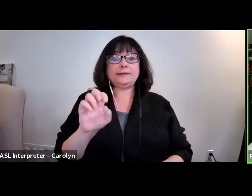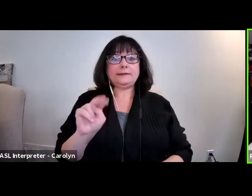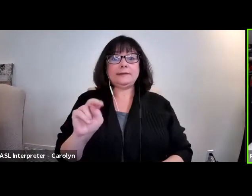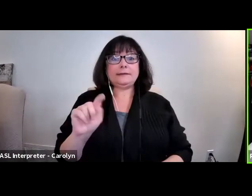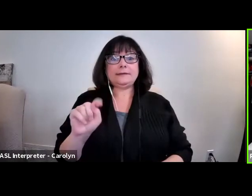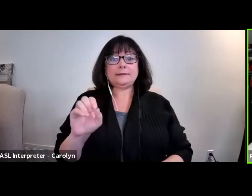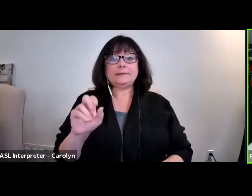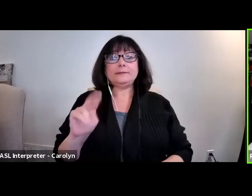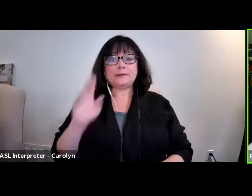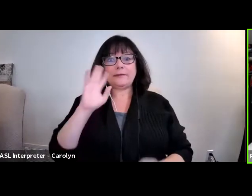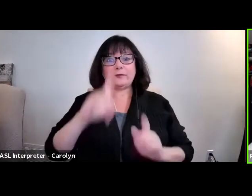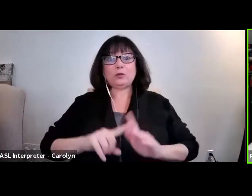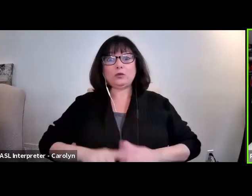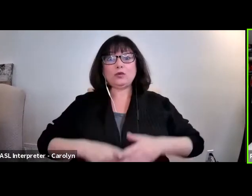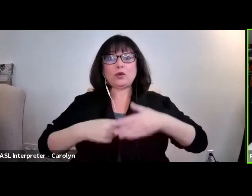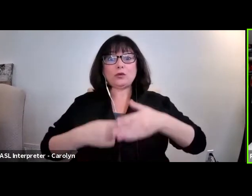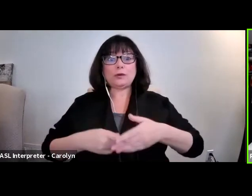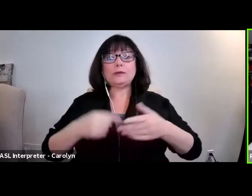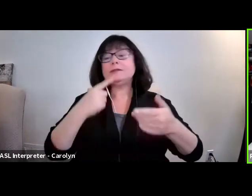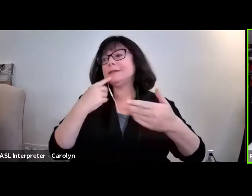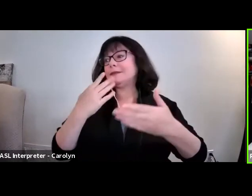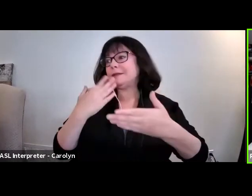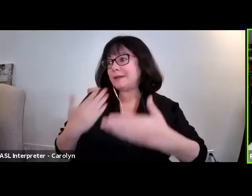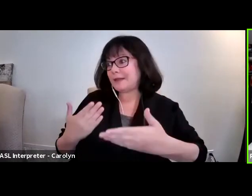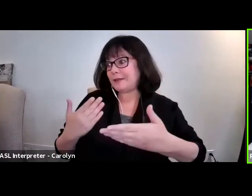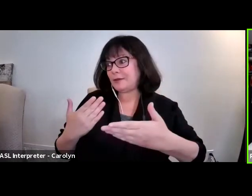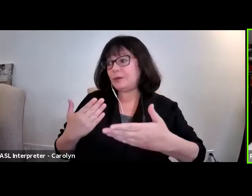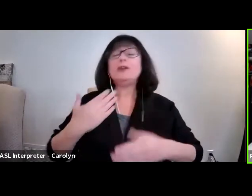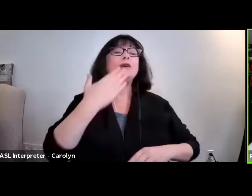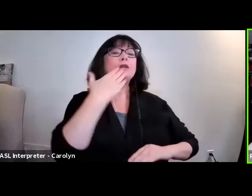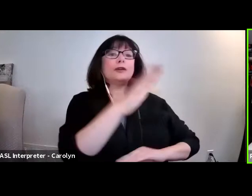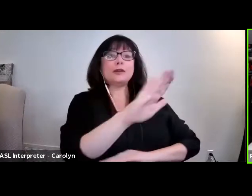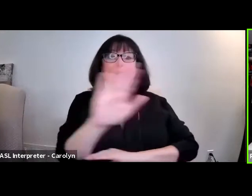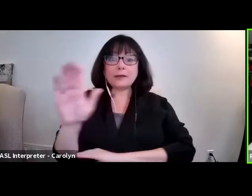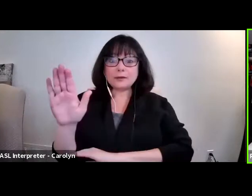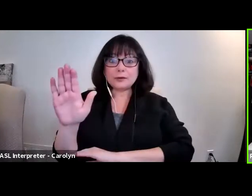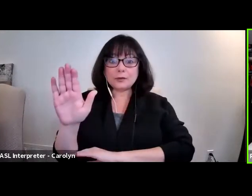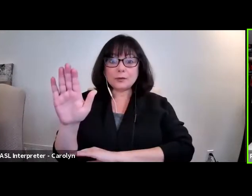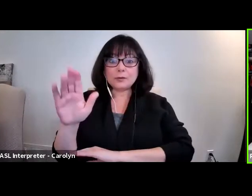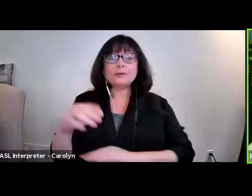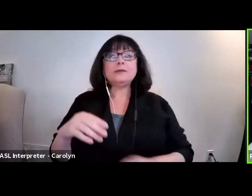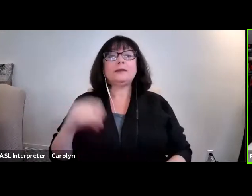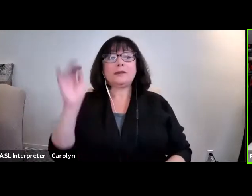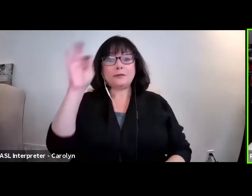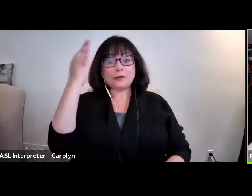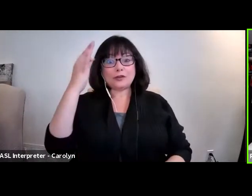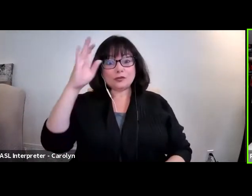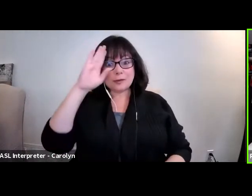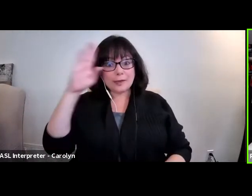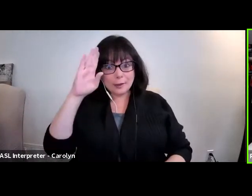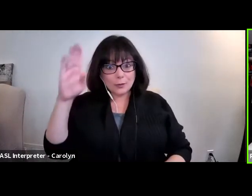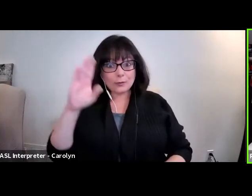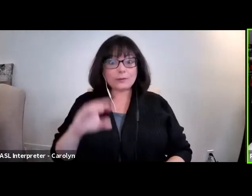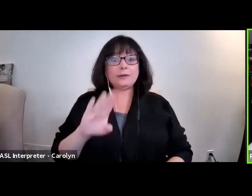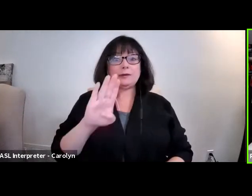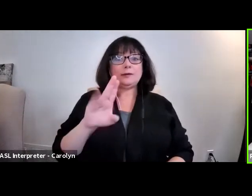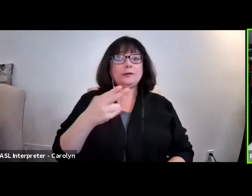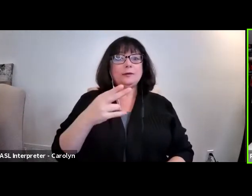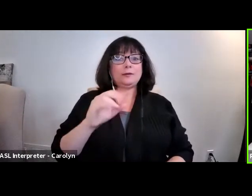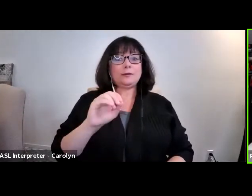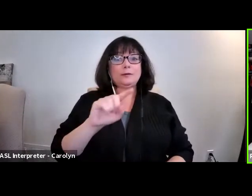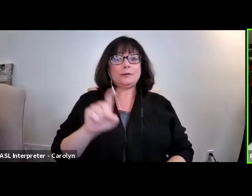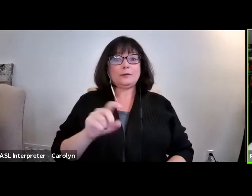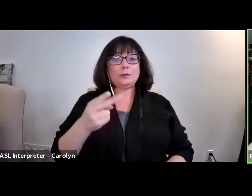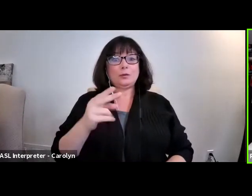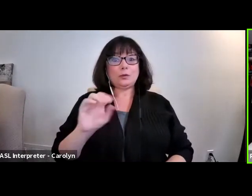Thank you so much, Jade. Good afternoon, everyone. Bonjour and bonjour. I'm going to start with our land